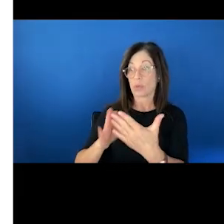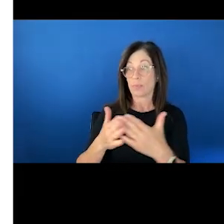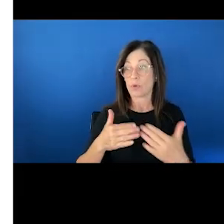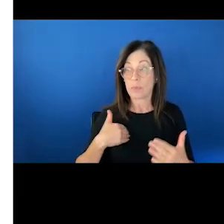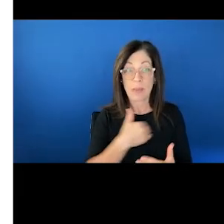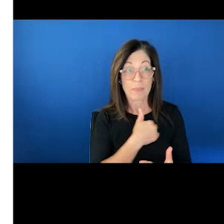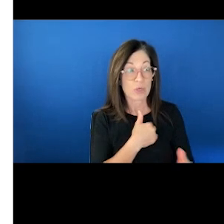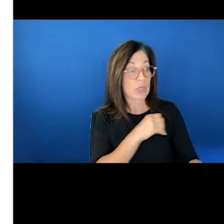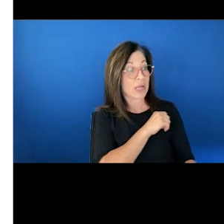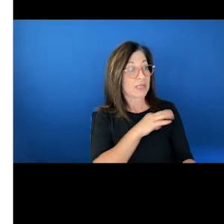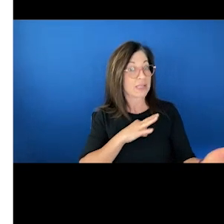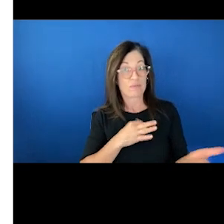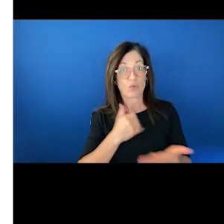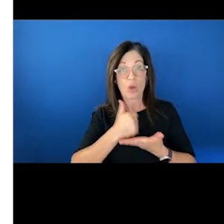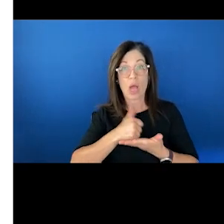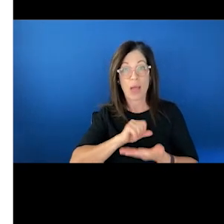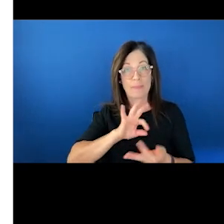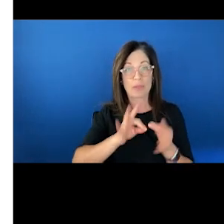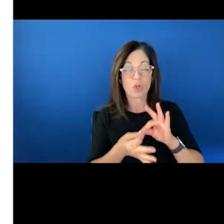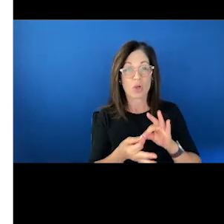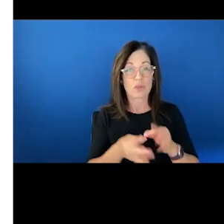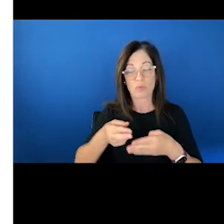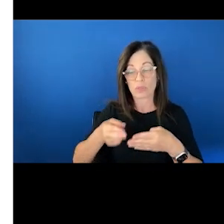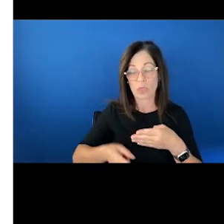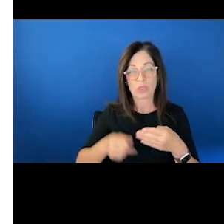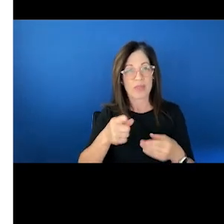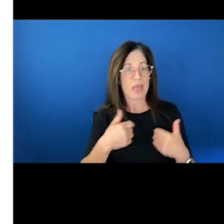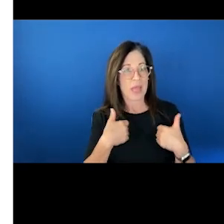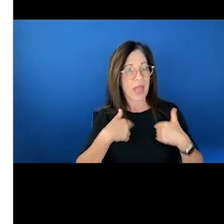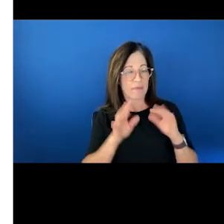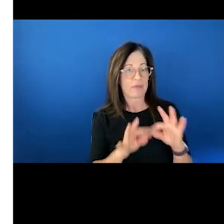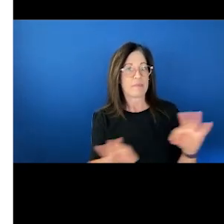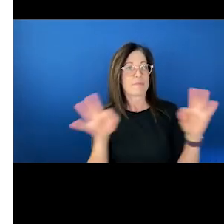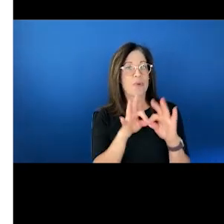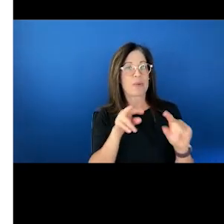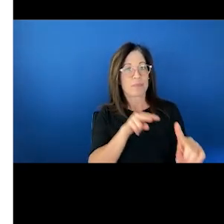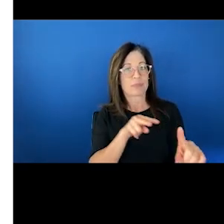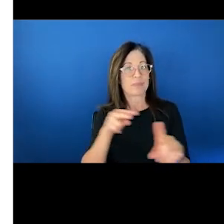members or staff in interpreting results. They bring valuable perspective.